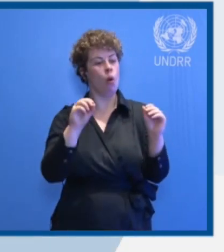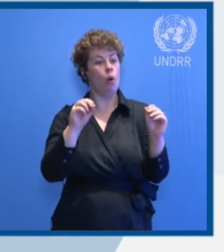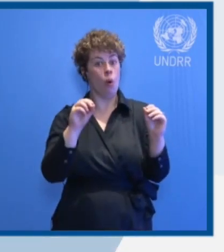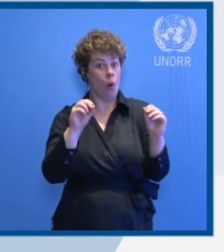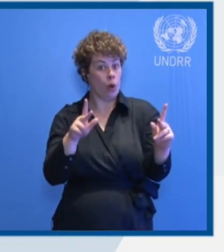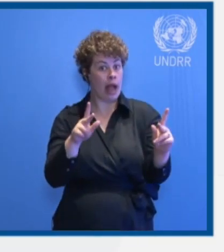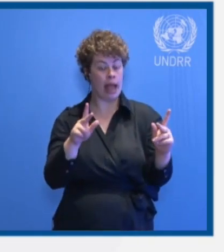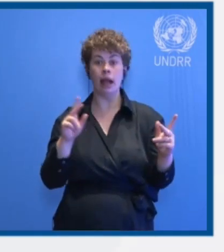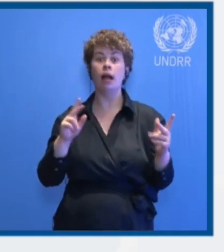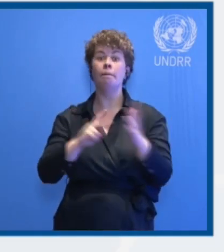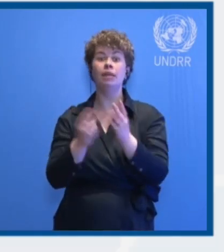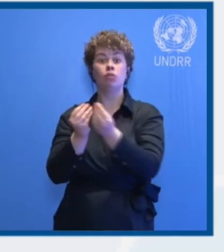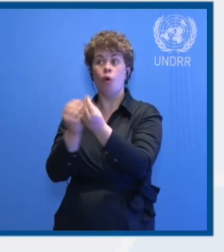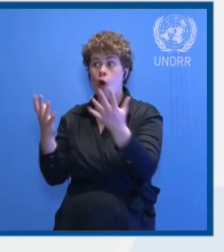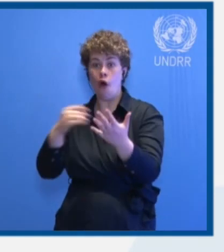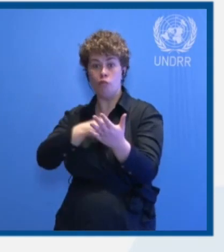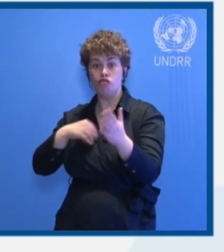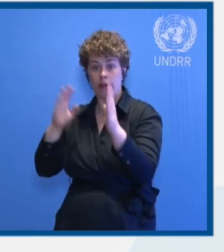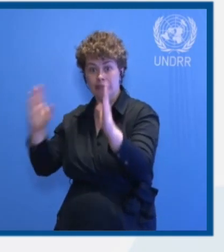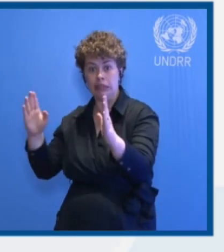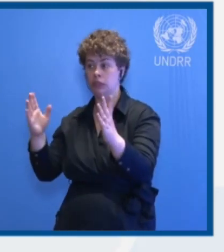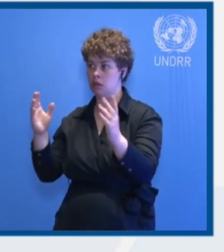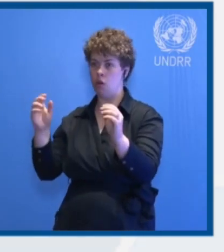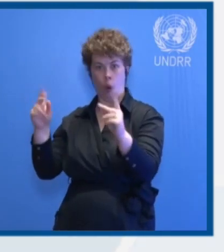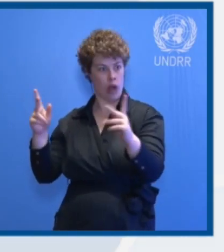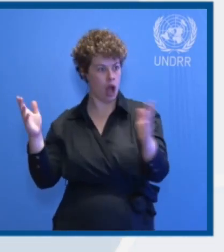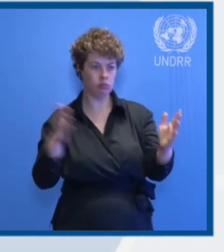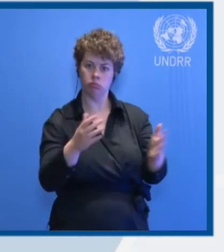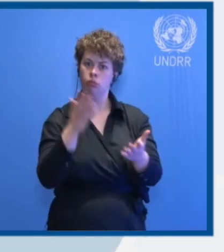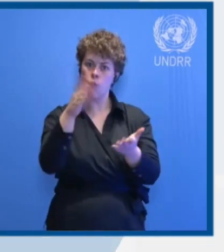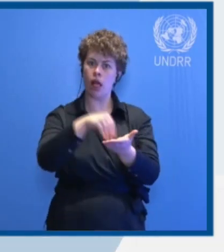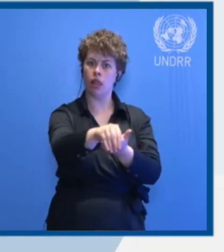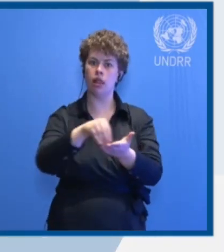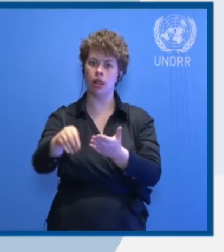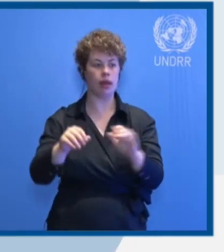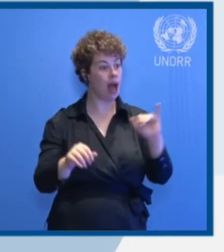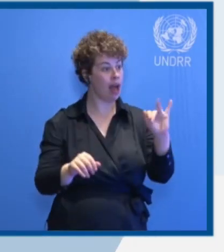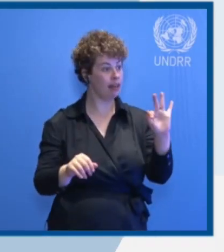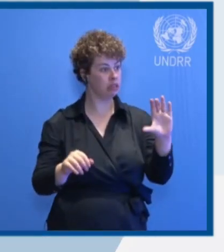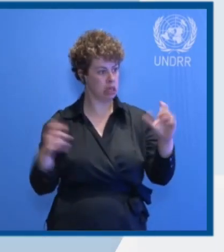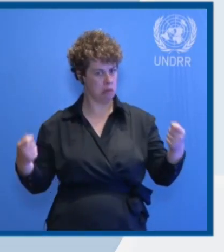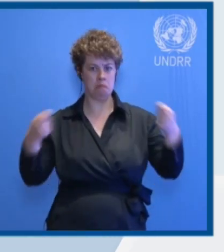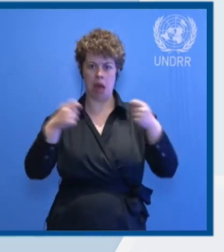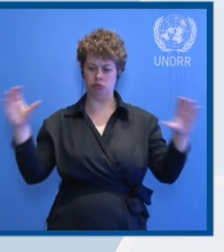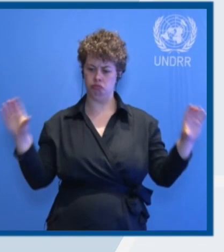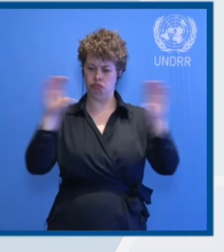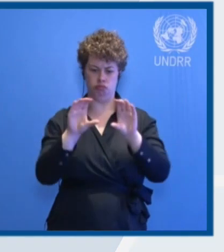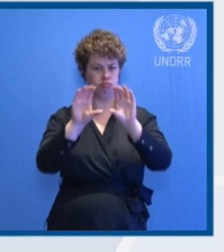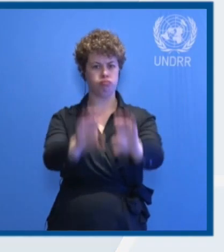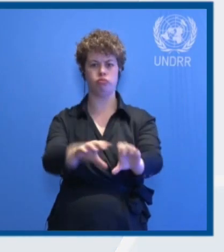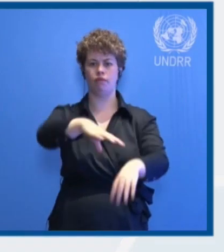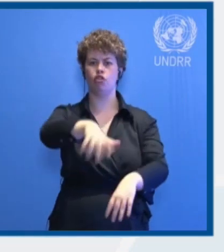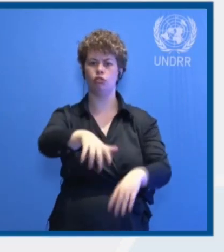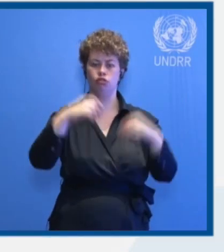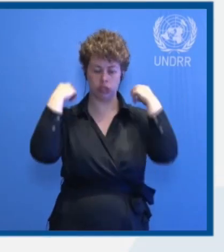investors that have these strict criteria could suddenly come in and match IFC's funding for infrastructure in